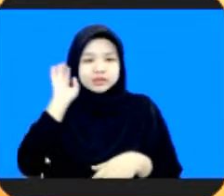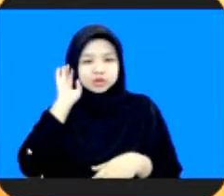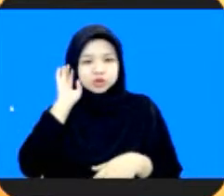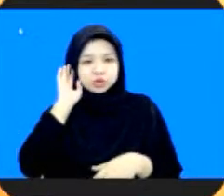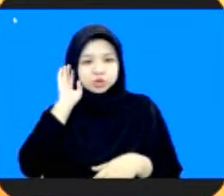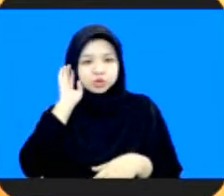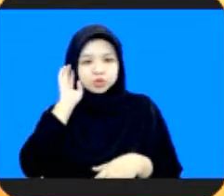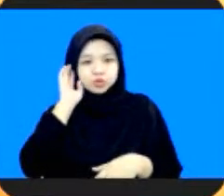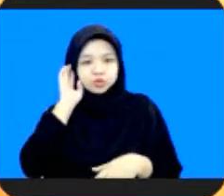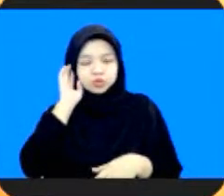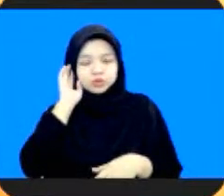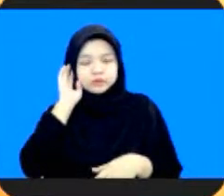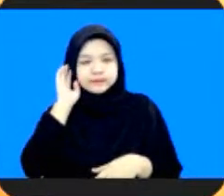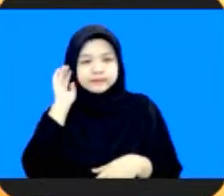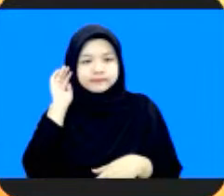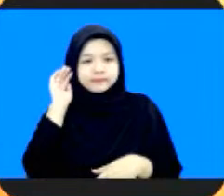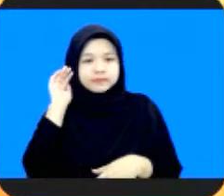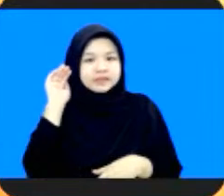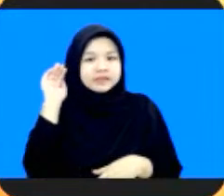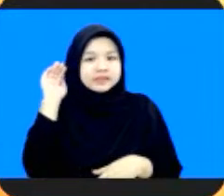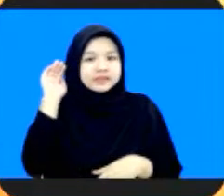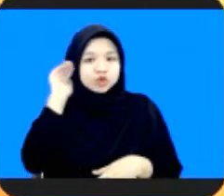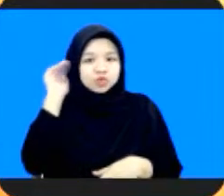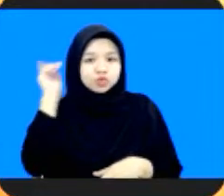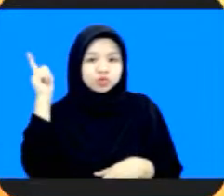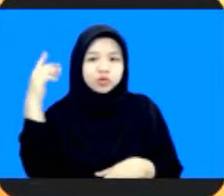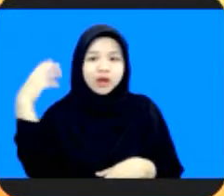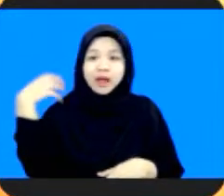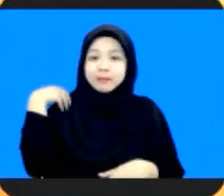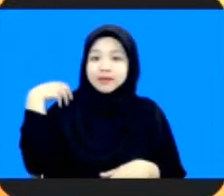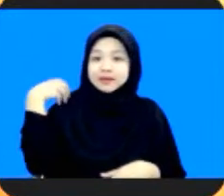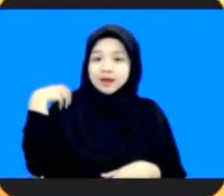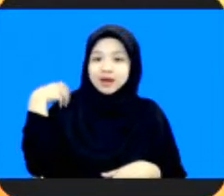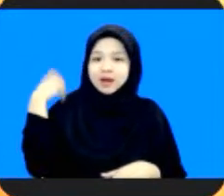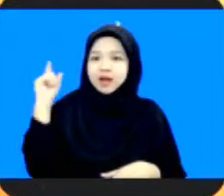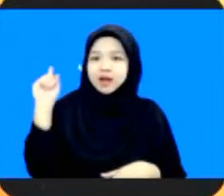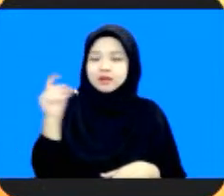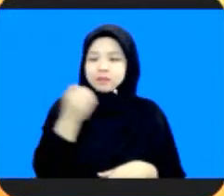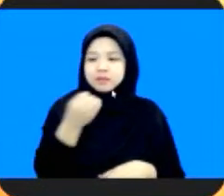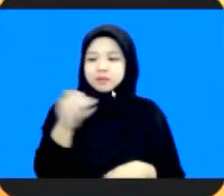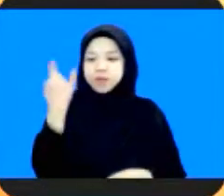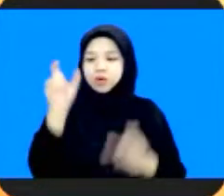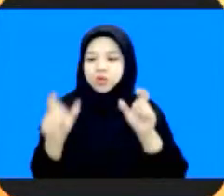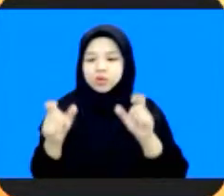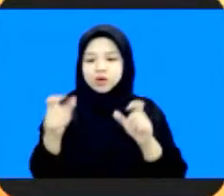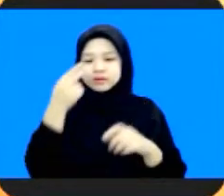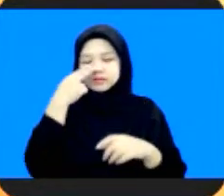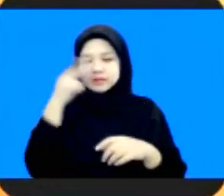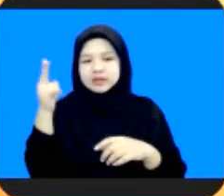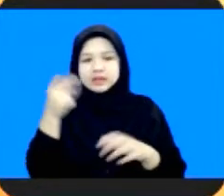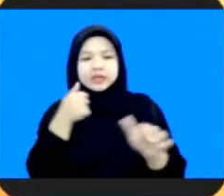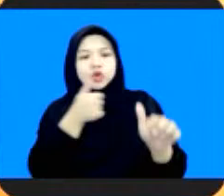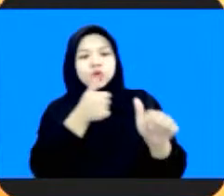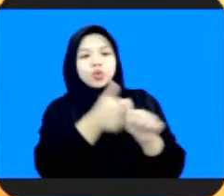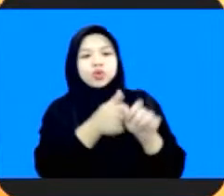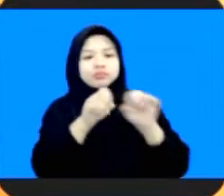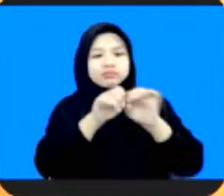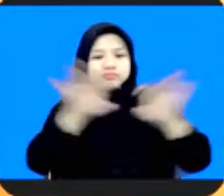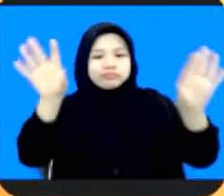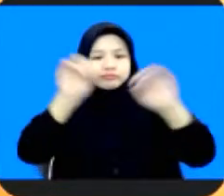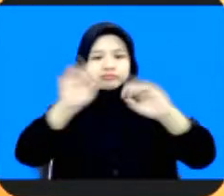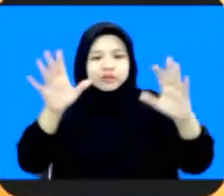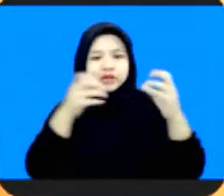other countries were amplifying certain kinds of political issues in the US. And so this thing is now launched in many